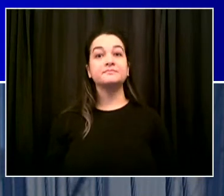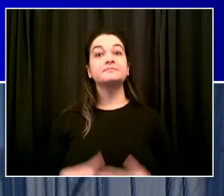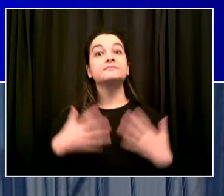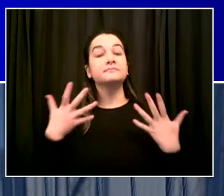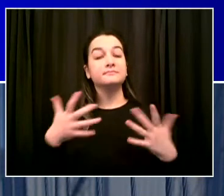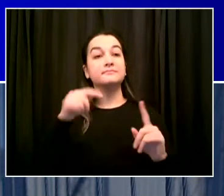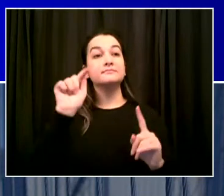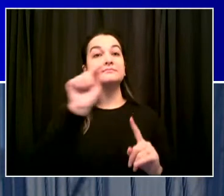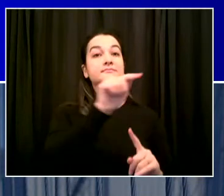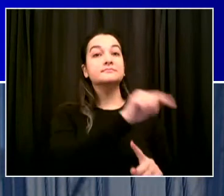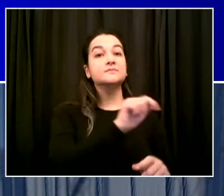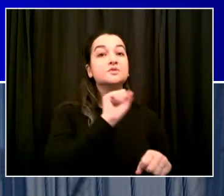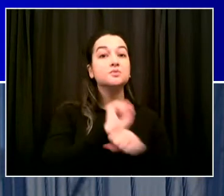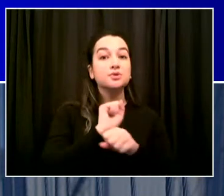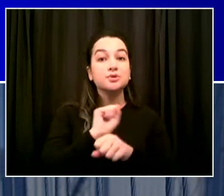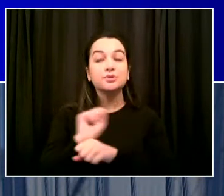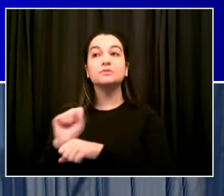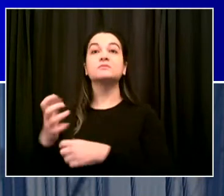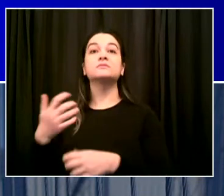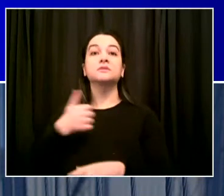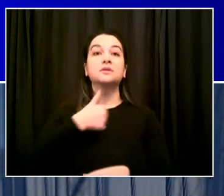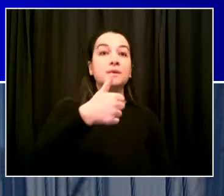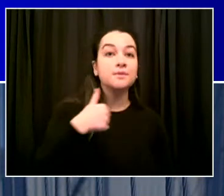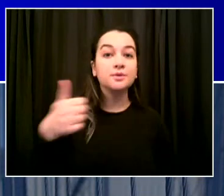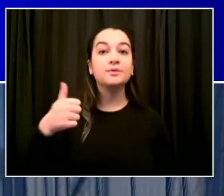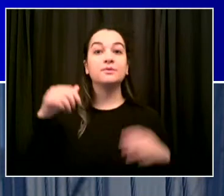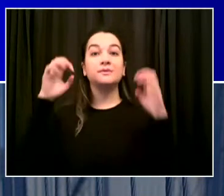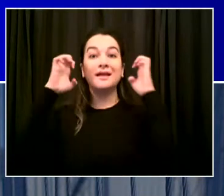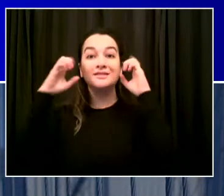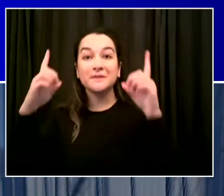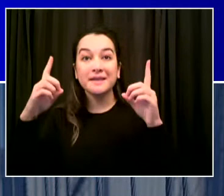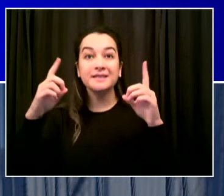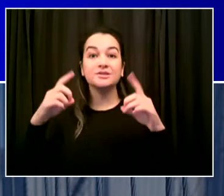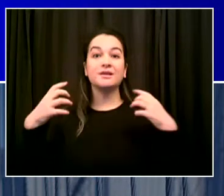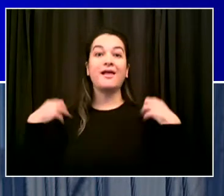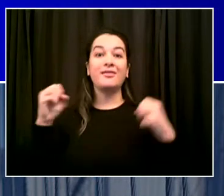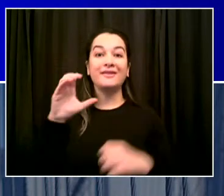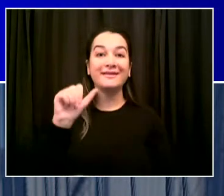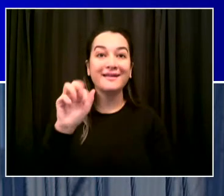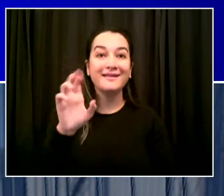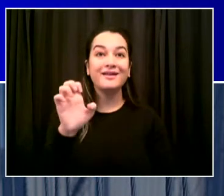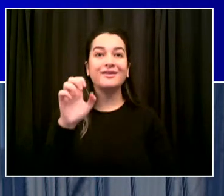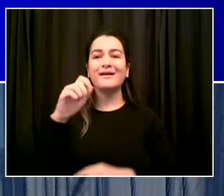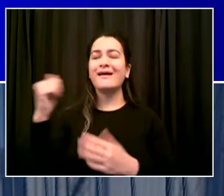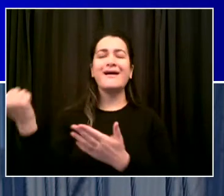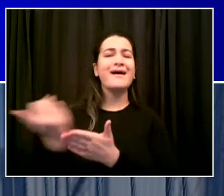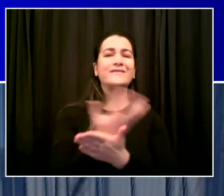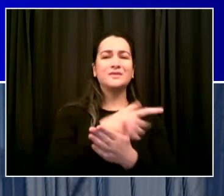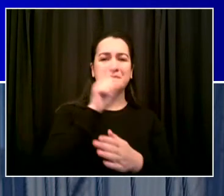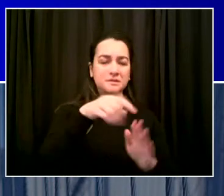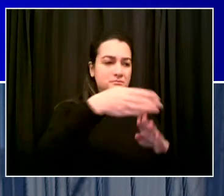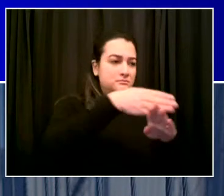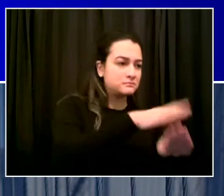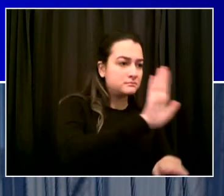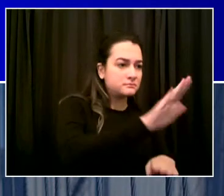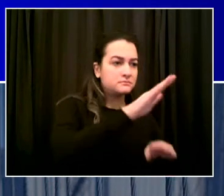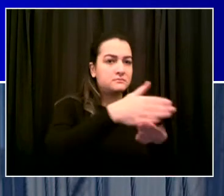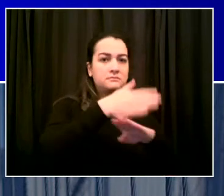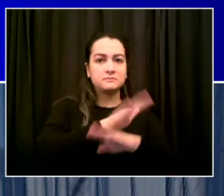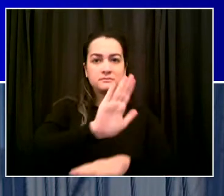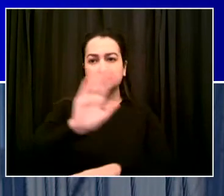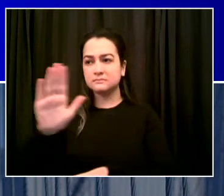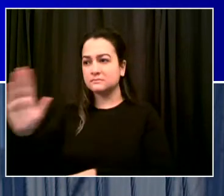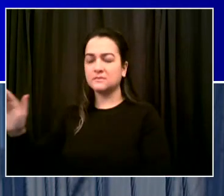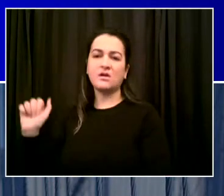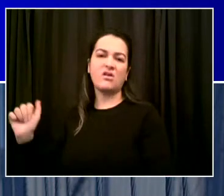education, how people get to the health care they need. Everything is underlined, undergirded by how we